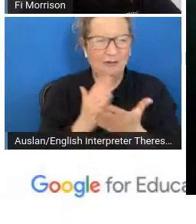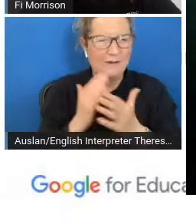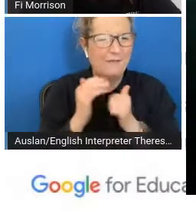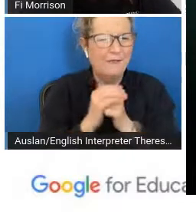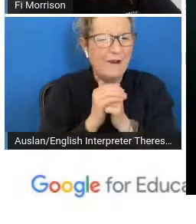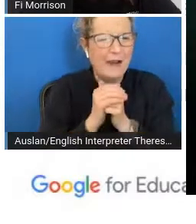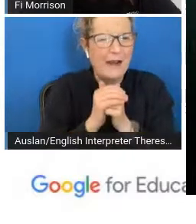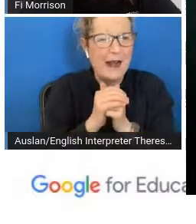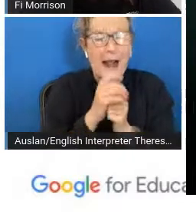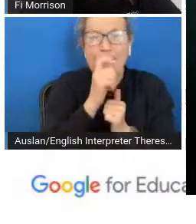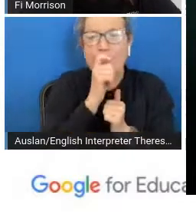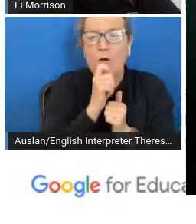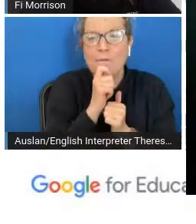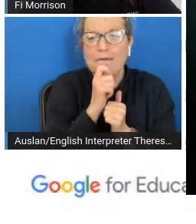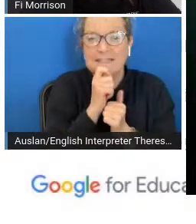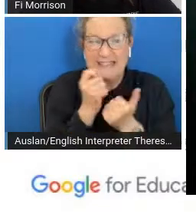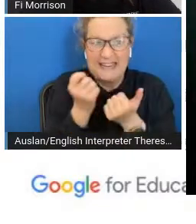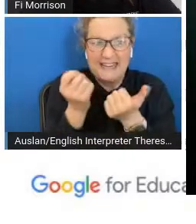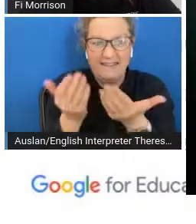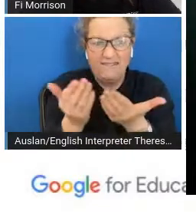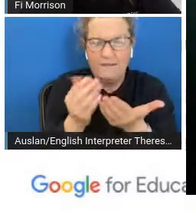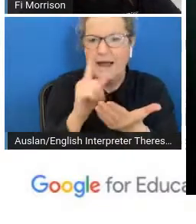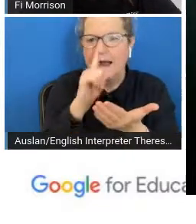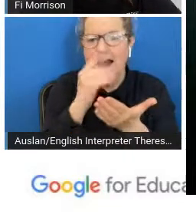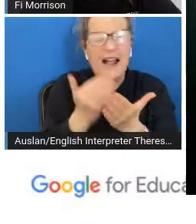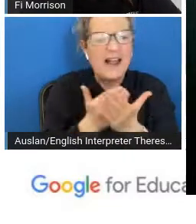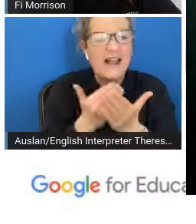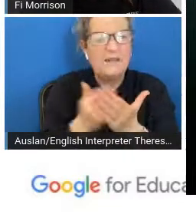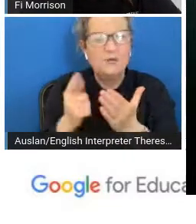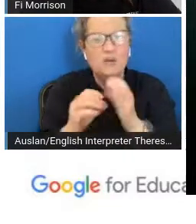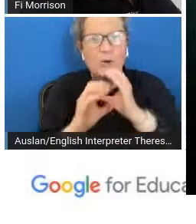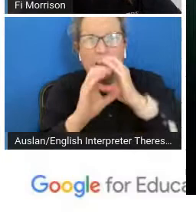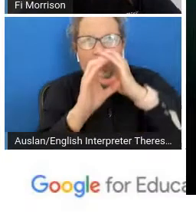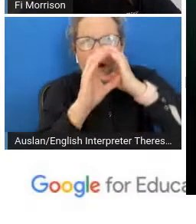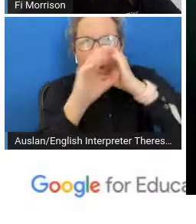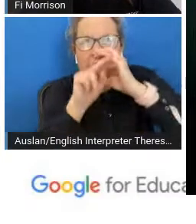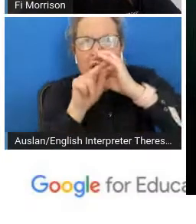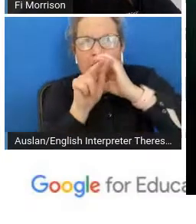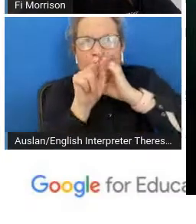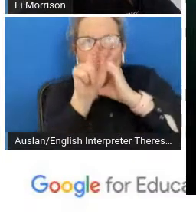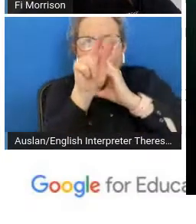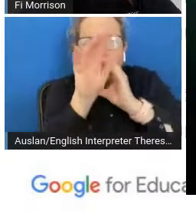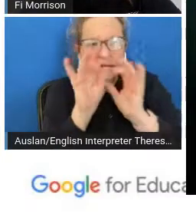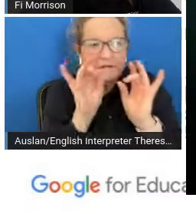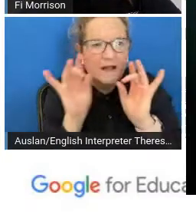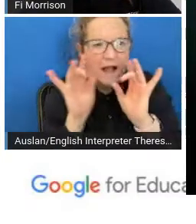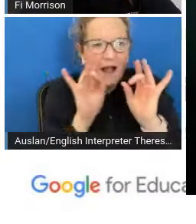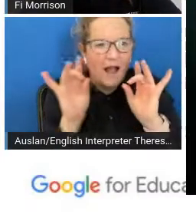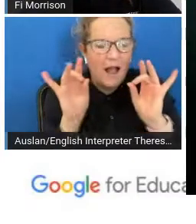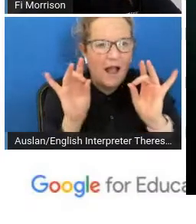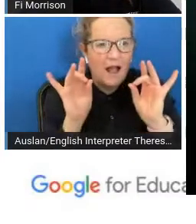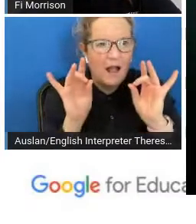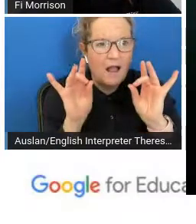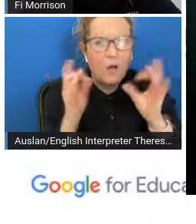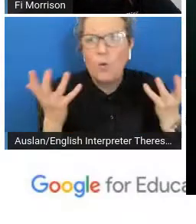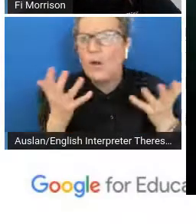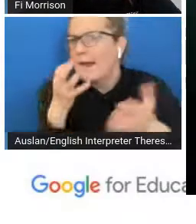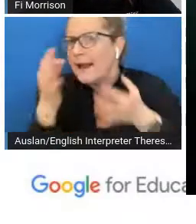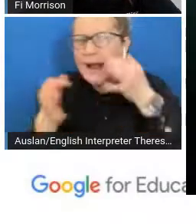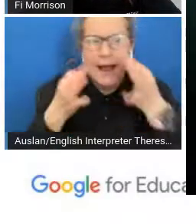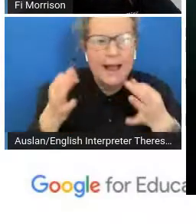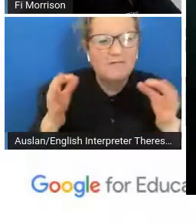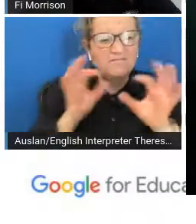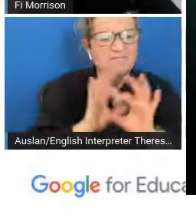that I couldn't keep, and that was she wanted to look at the stars through a telescope, and unfortunately there wasn't a telescope available, so